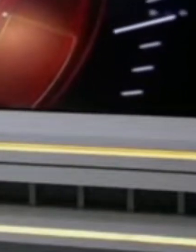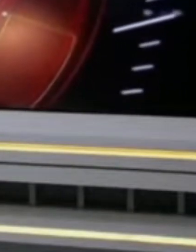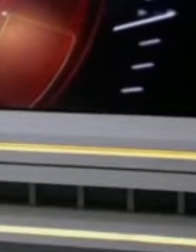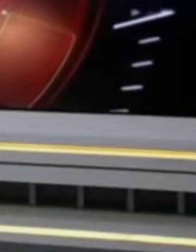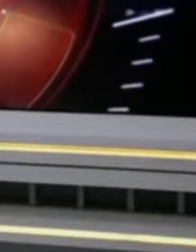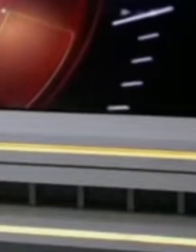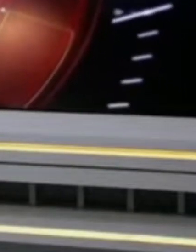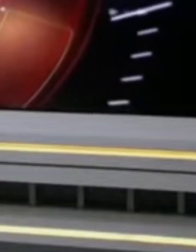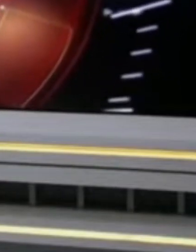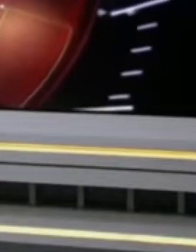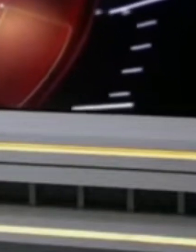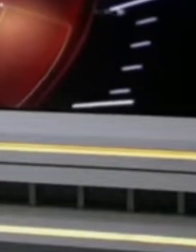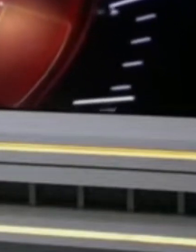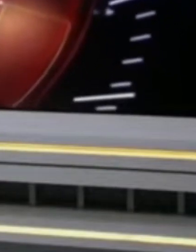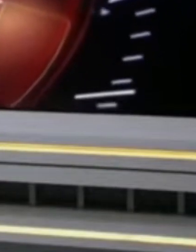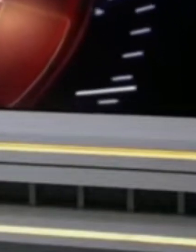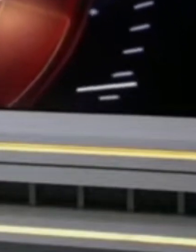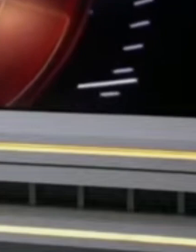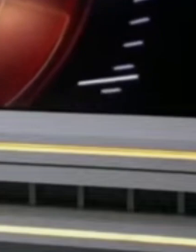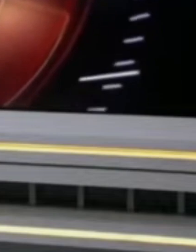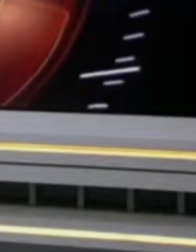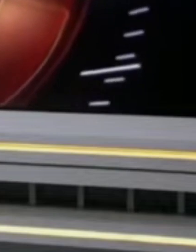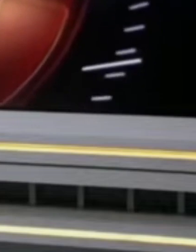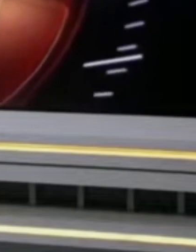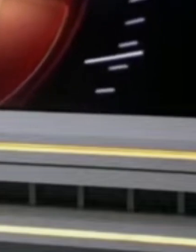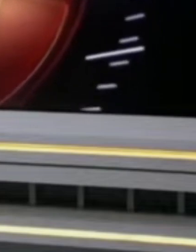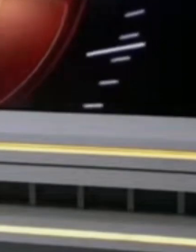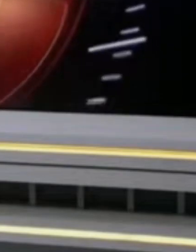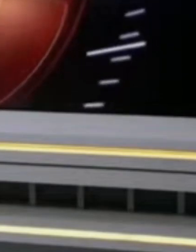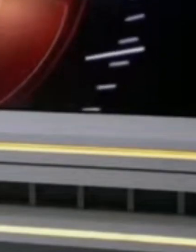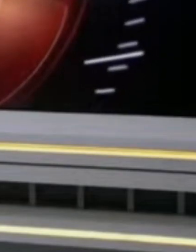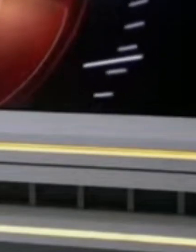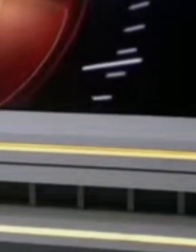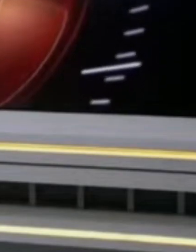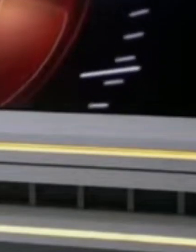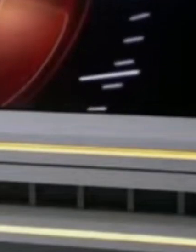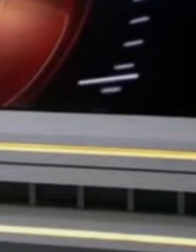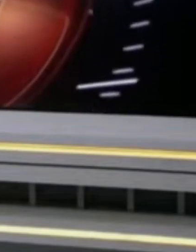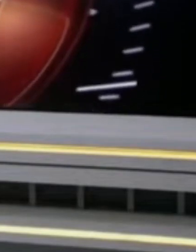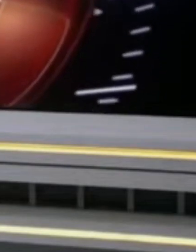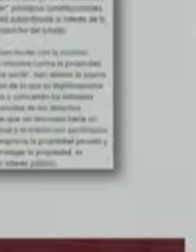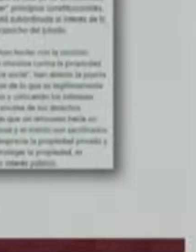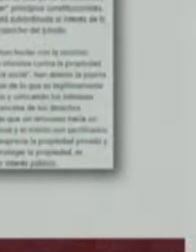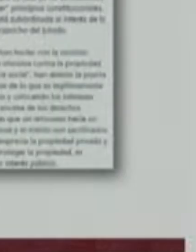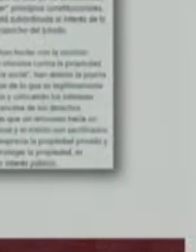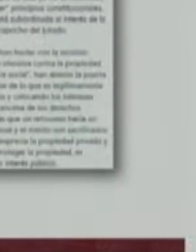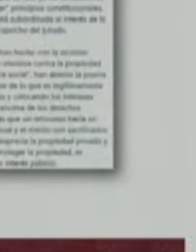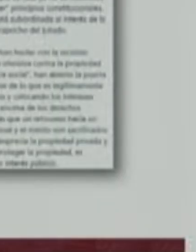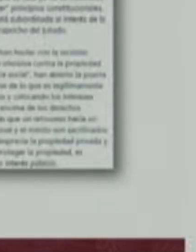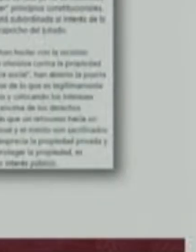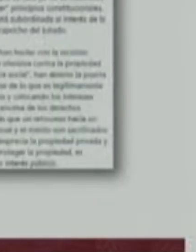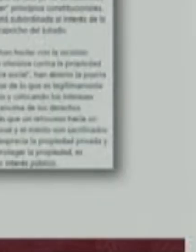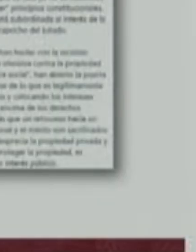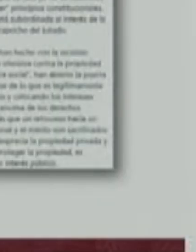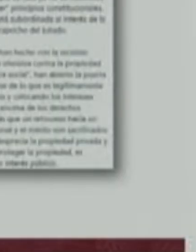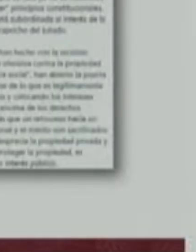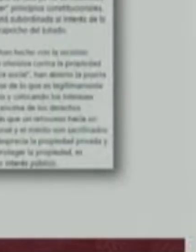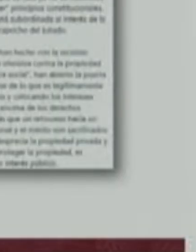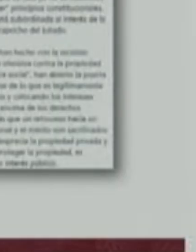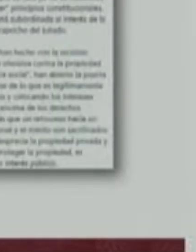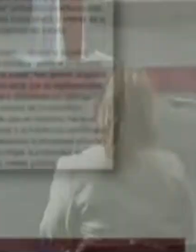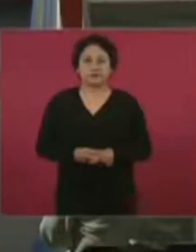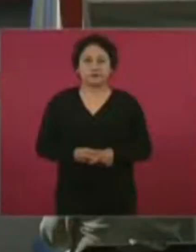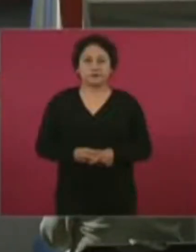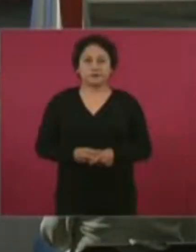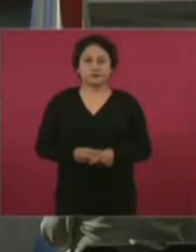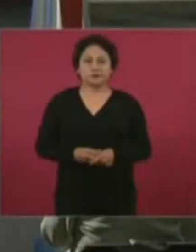Garcia Vilchis affirmed that they have repeatedly denied scandals against the reform in the past. They created a